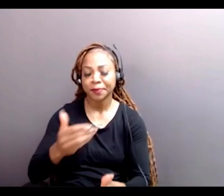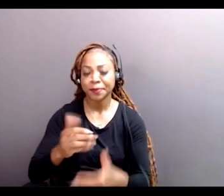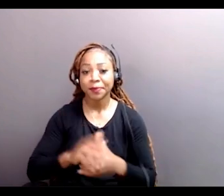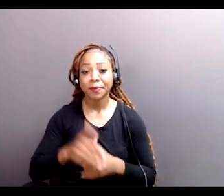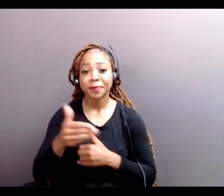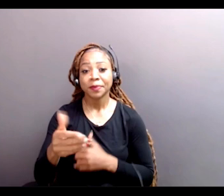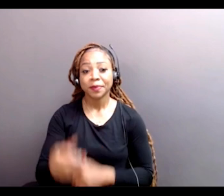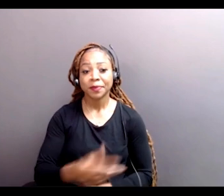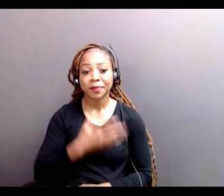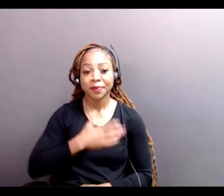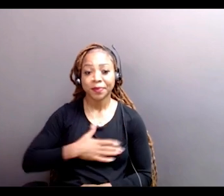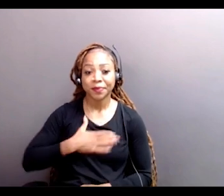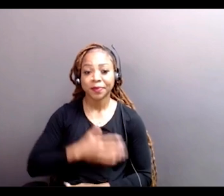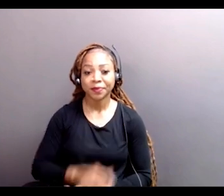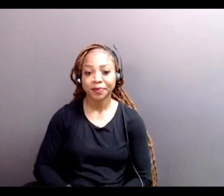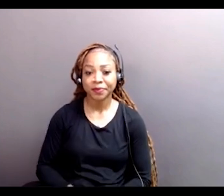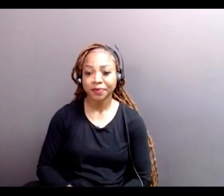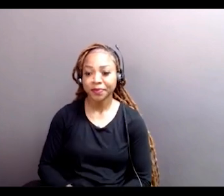please.